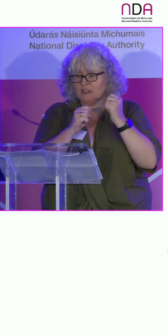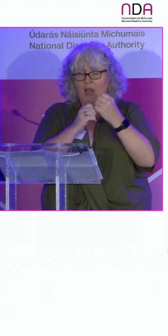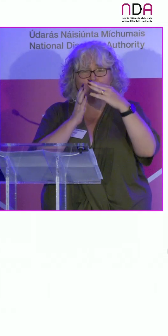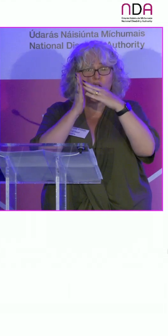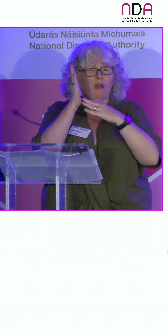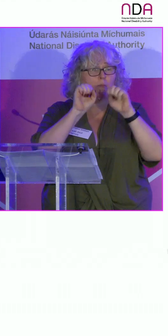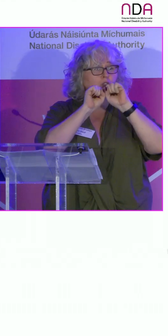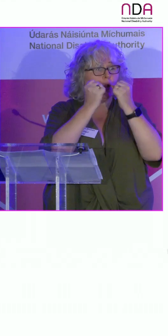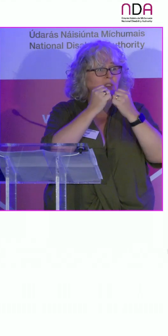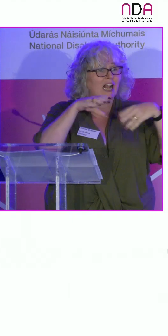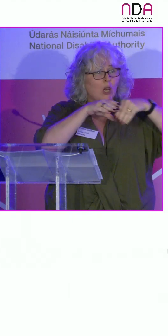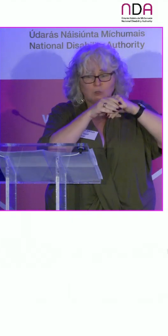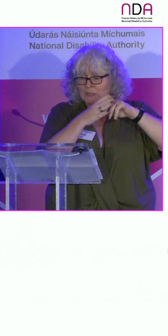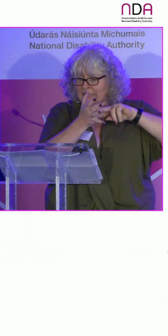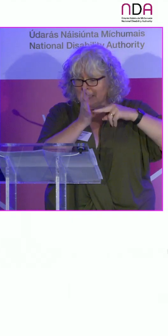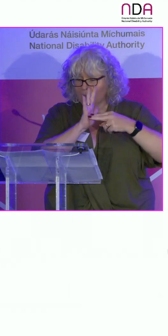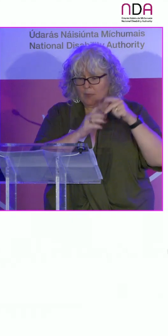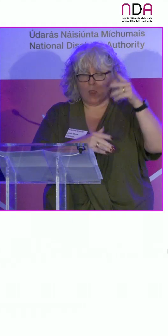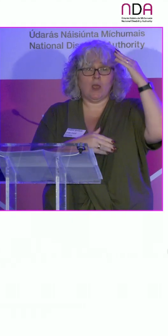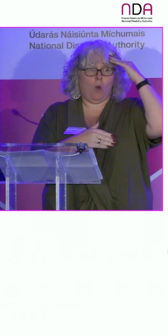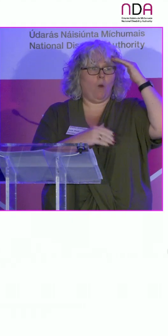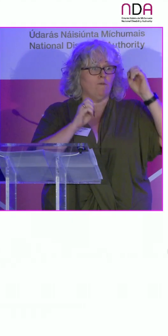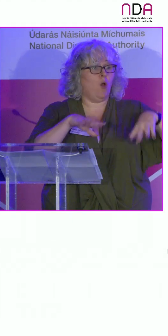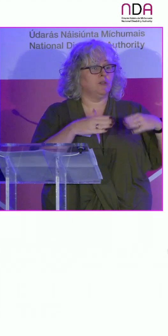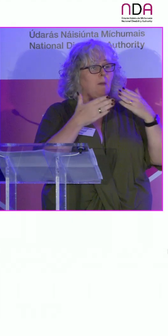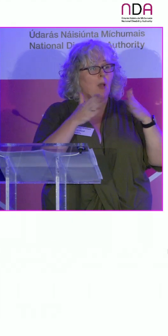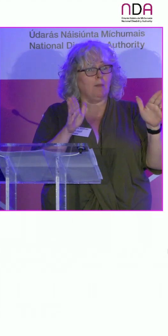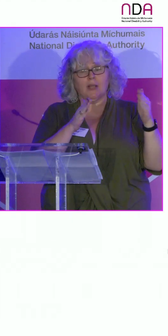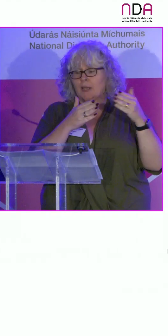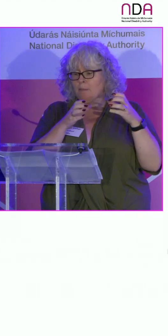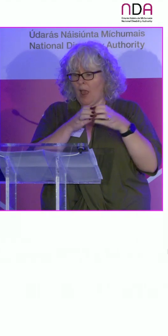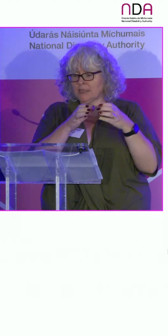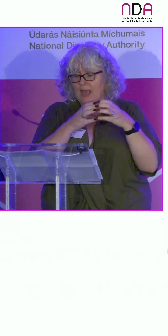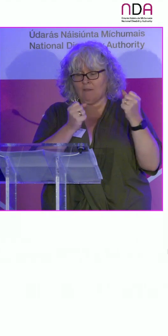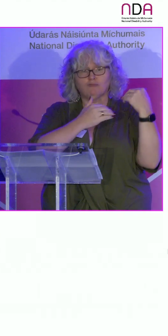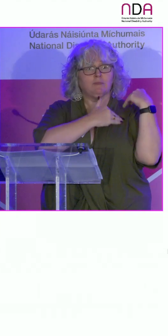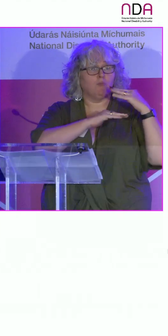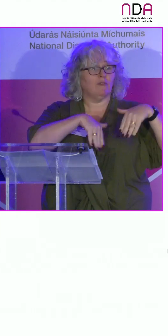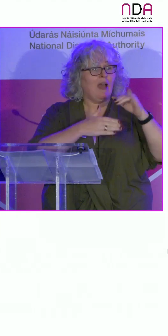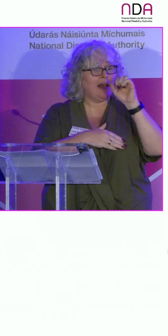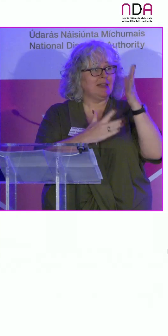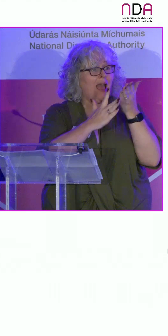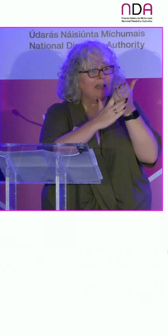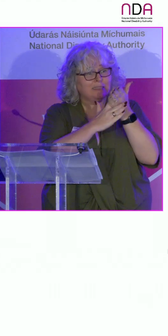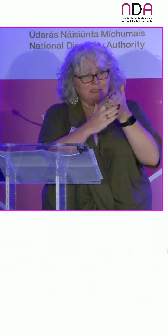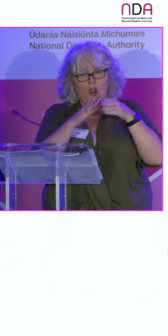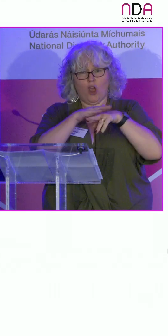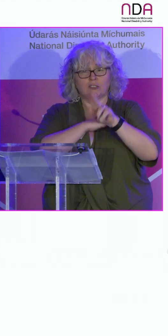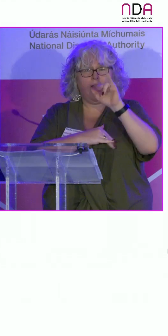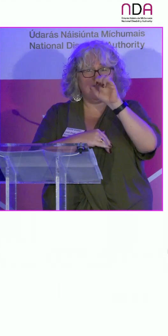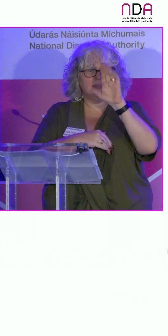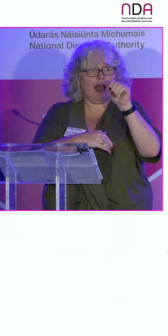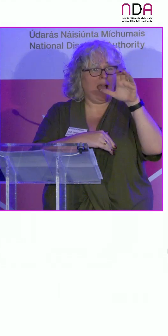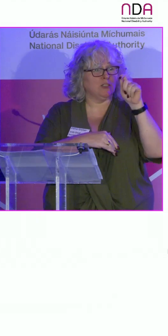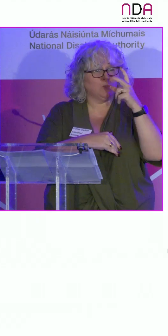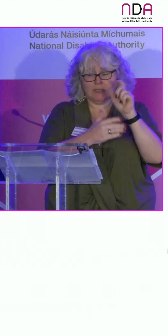ISL, interpreter provision, the programs of social inclusion. And we do know within public bodies they do have a responsibility under